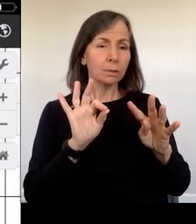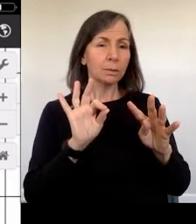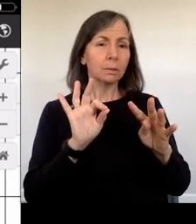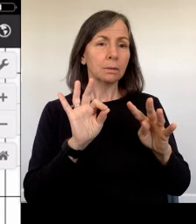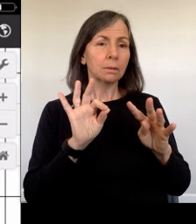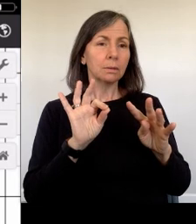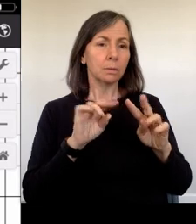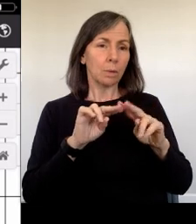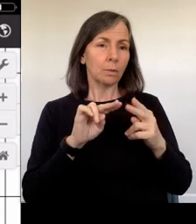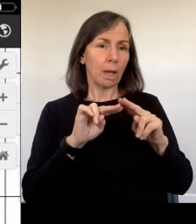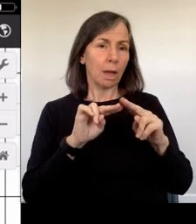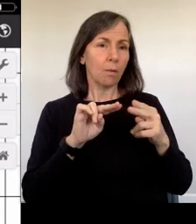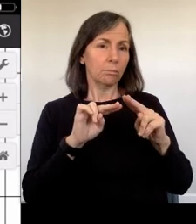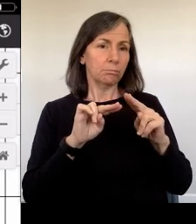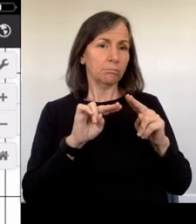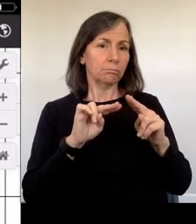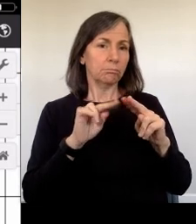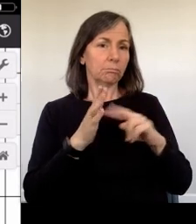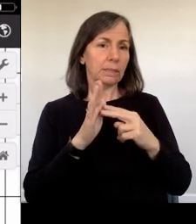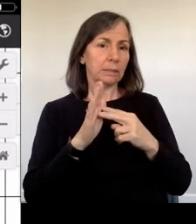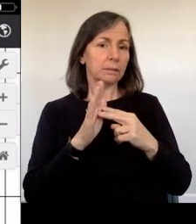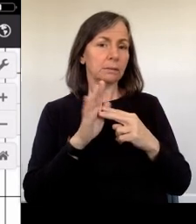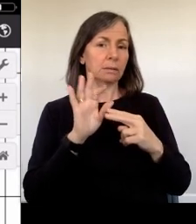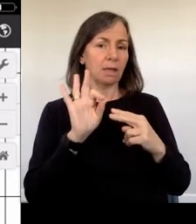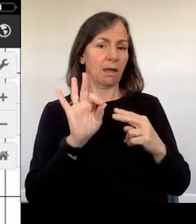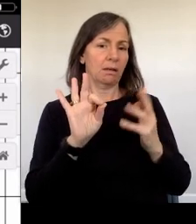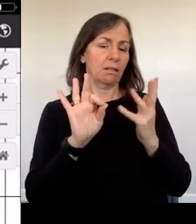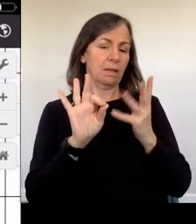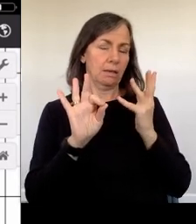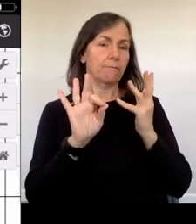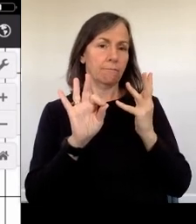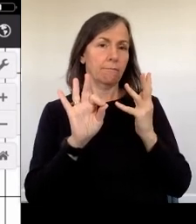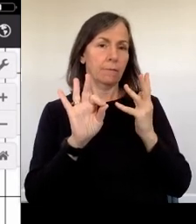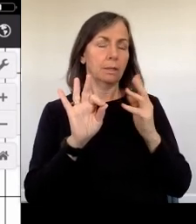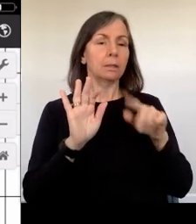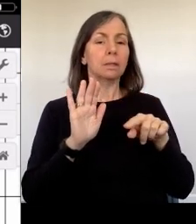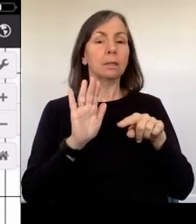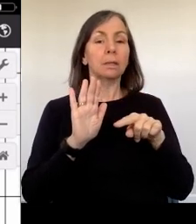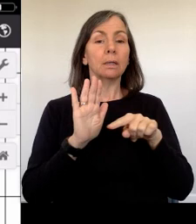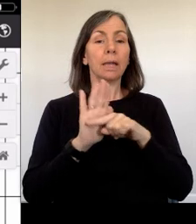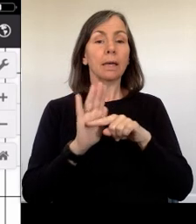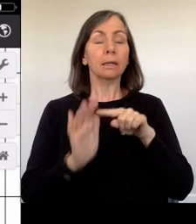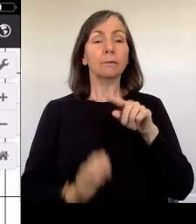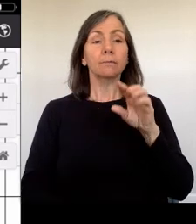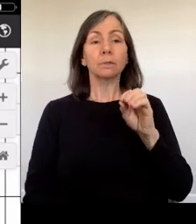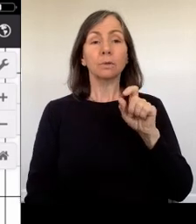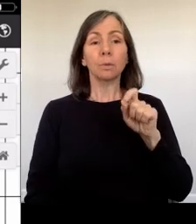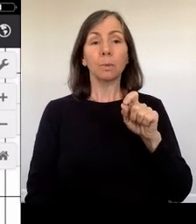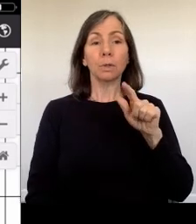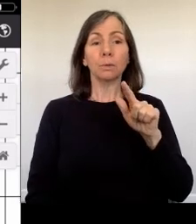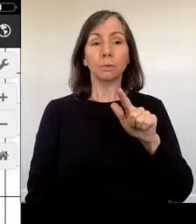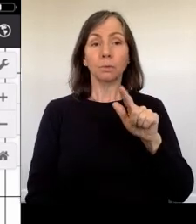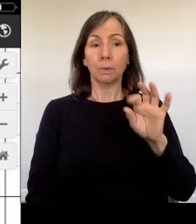round down. That means that it would stay negative 0.29.